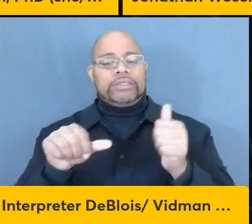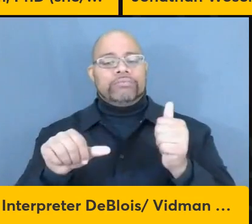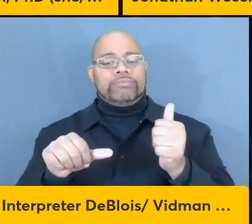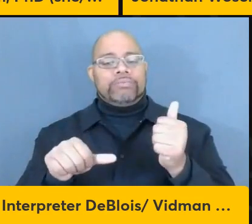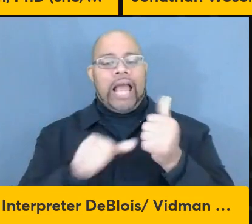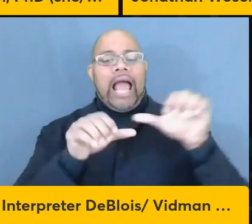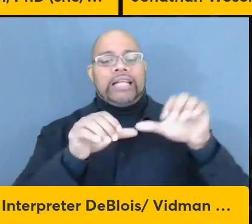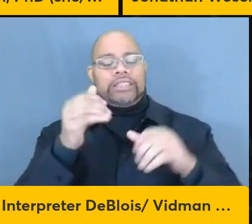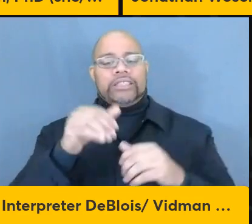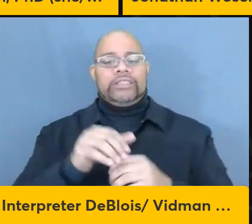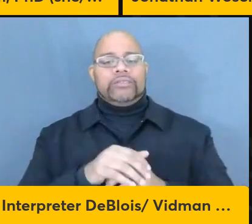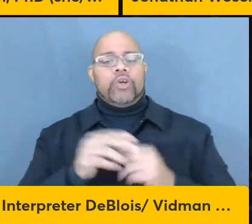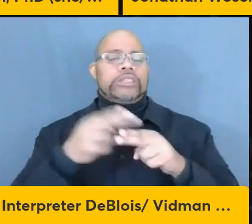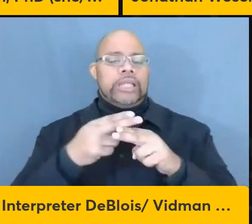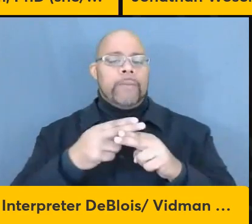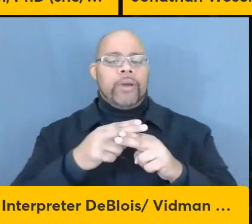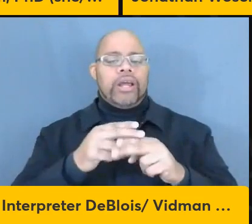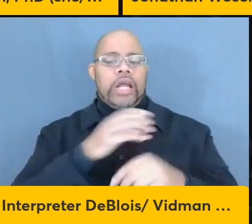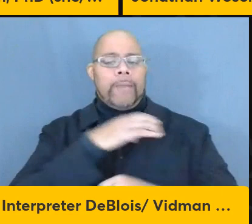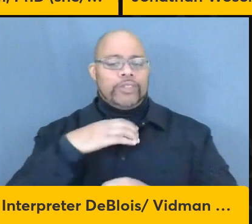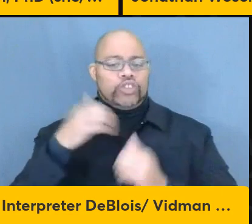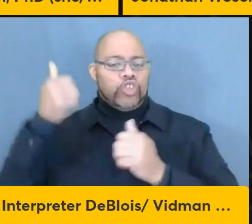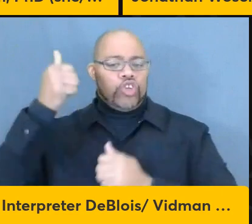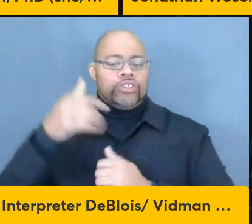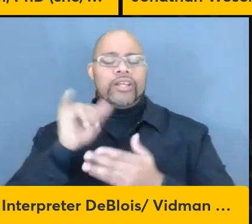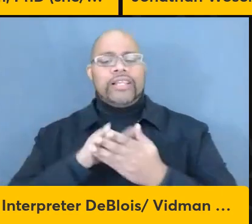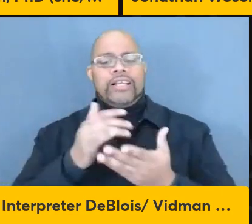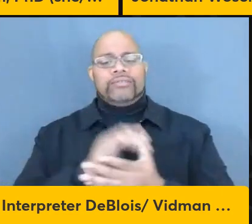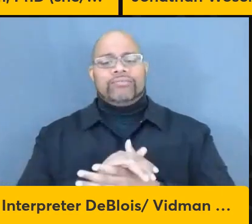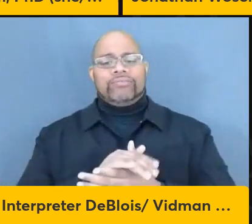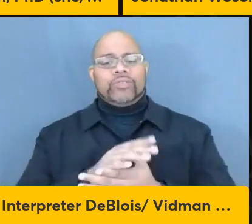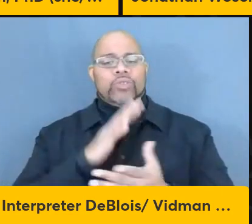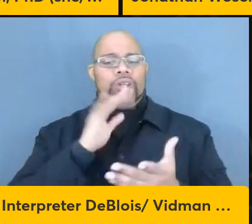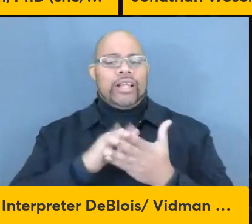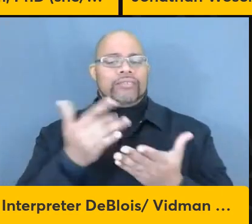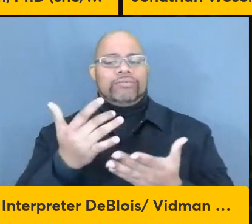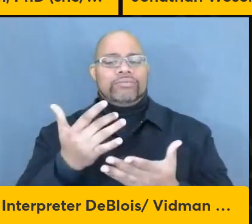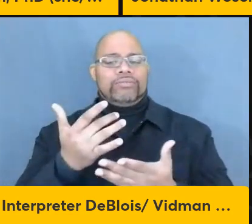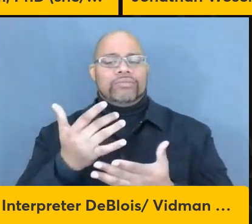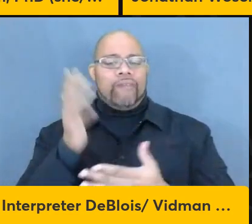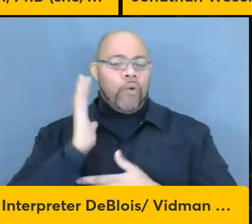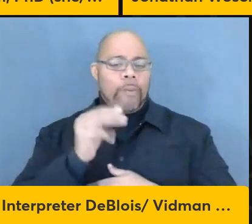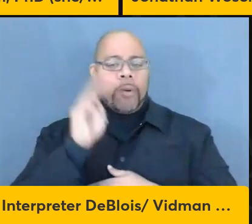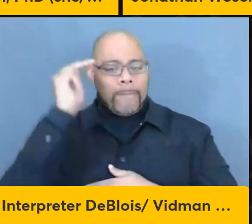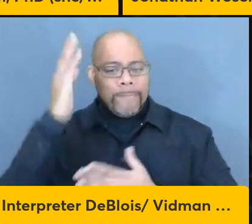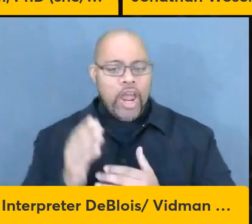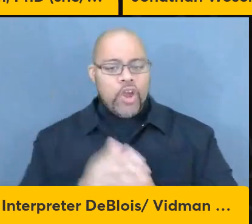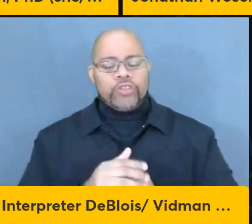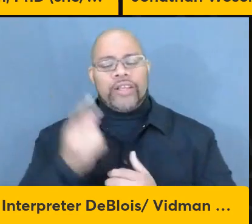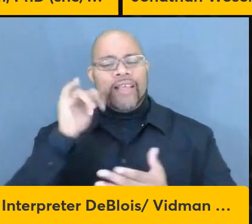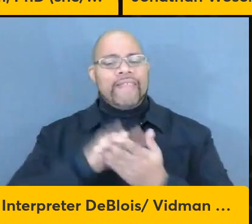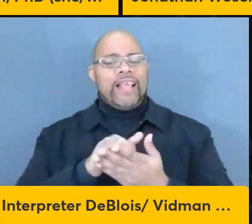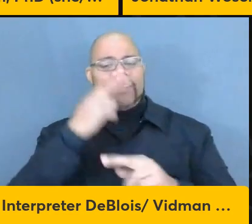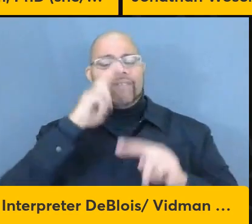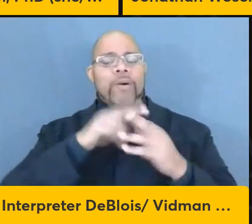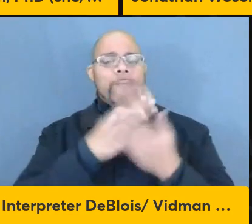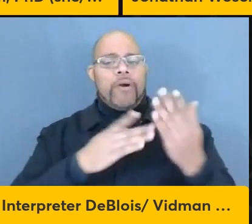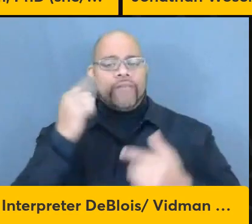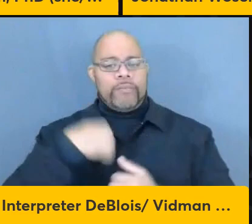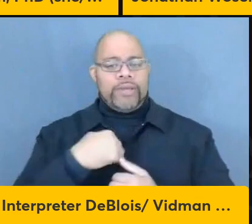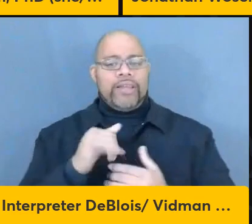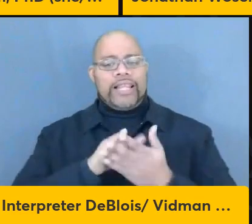interviewed her for a story on drug manufacturing. So you get to talk to former mayors, and I think that's the fun part for me. It's